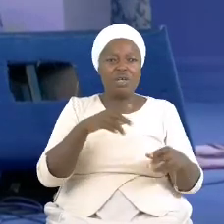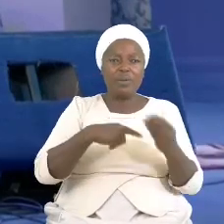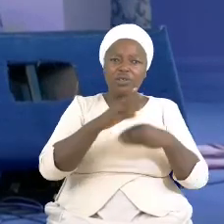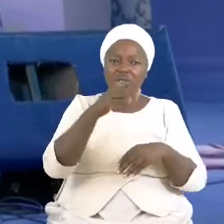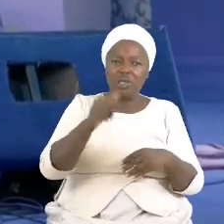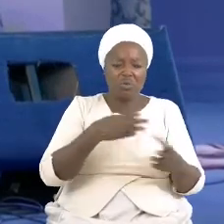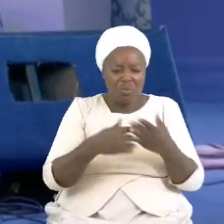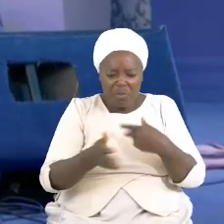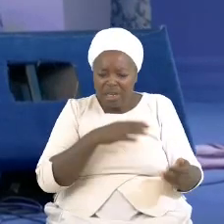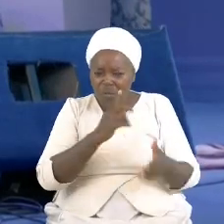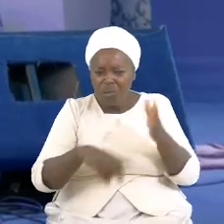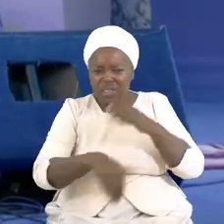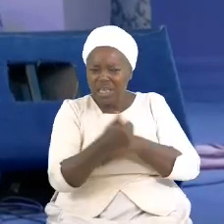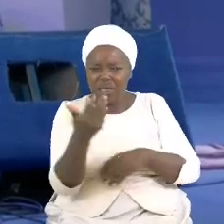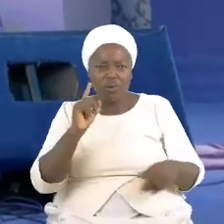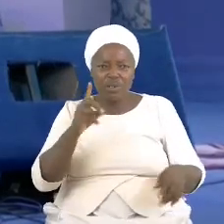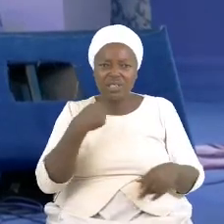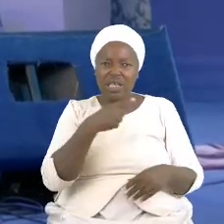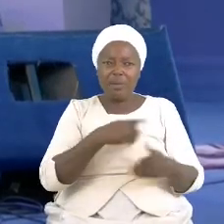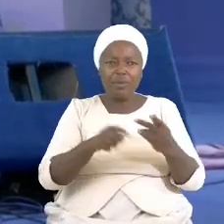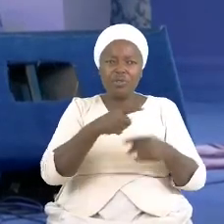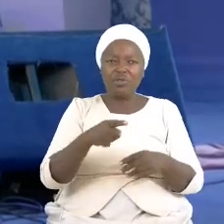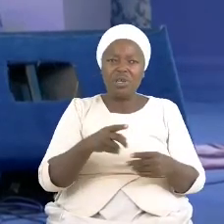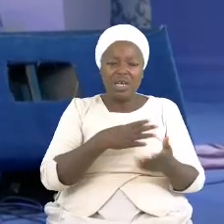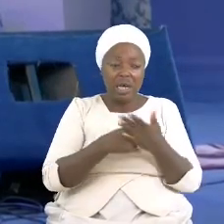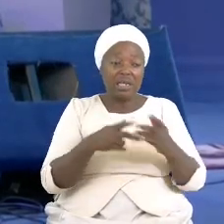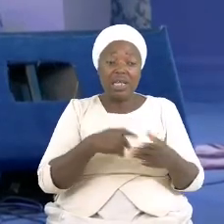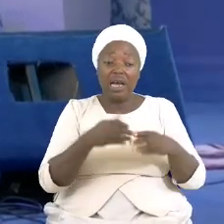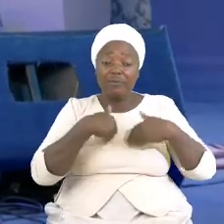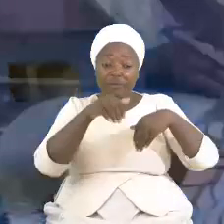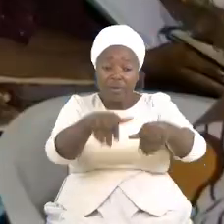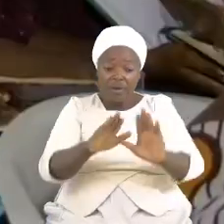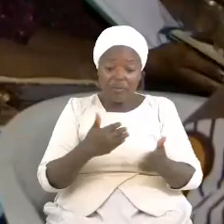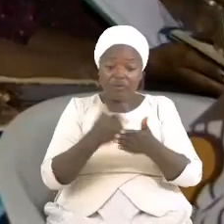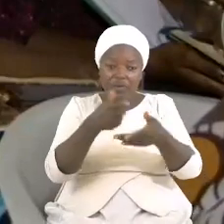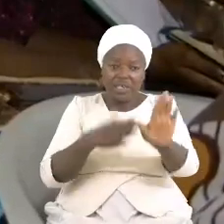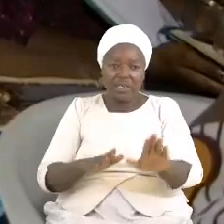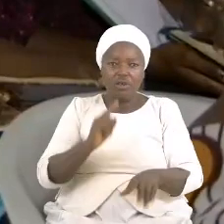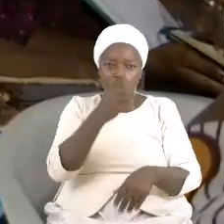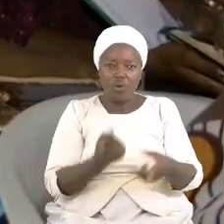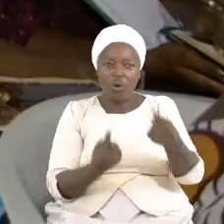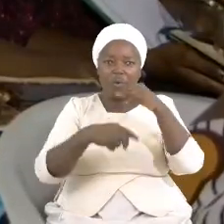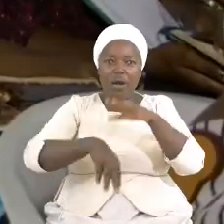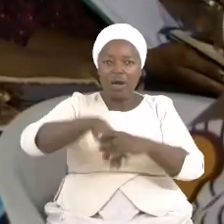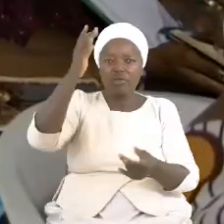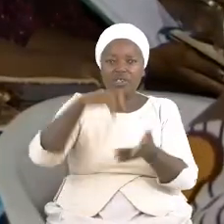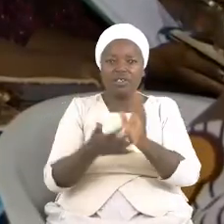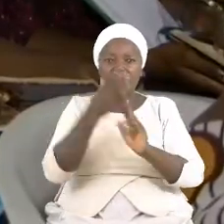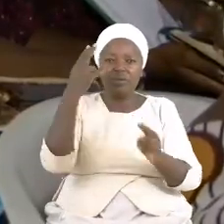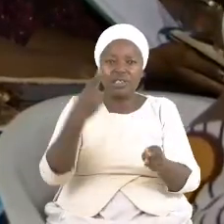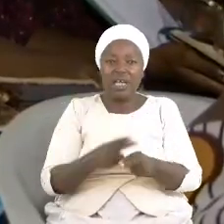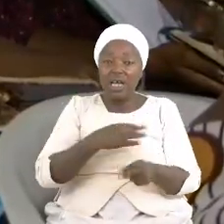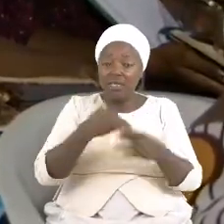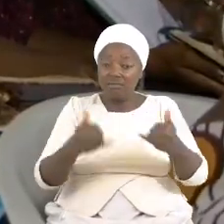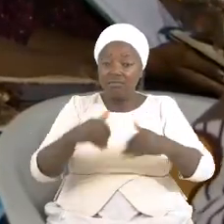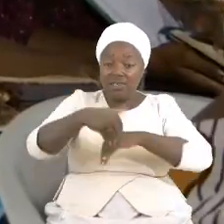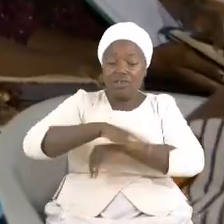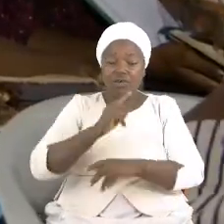they even bury you before you are dead, you will come up. And tonight, you will come